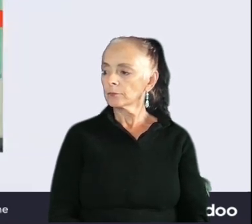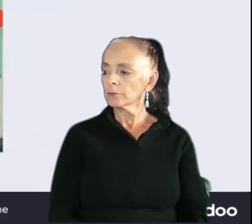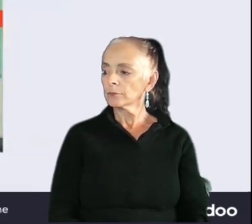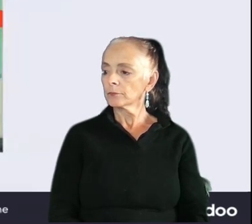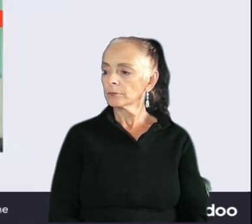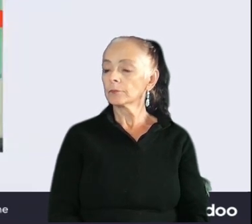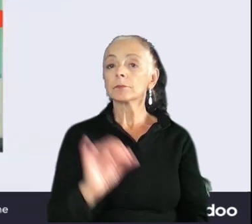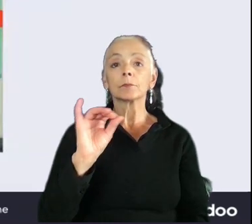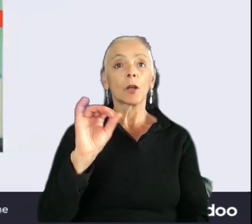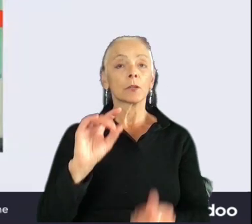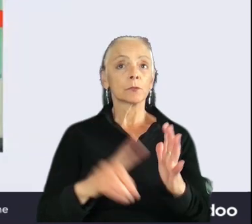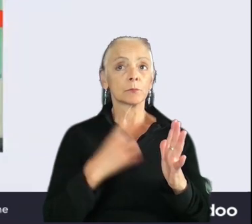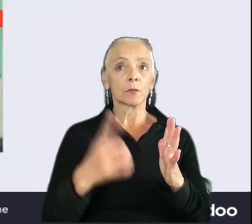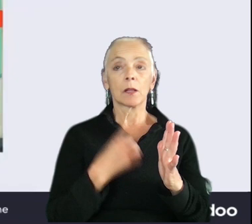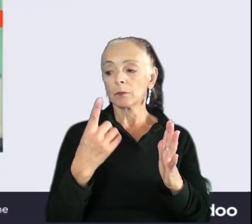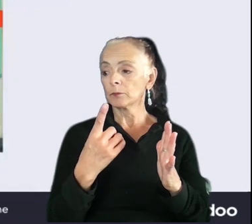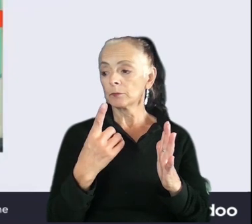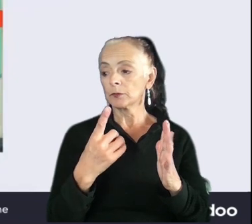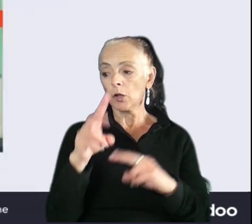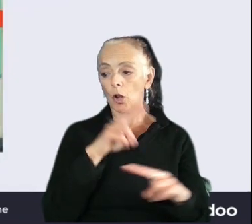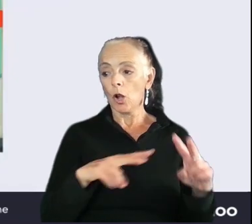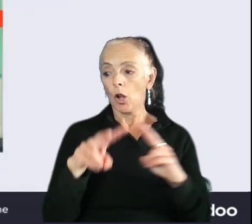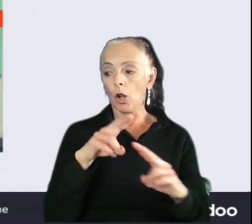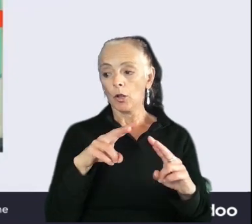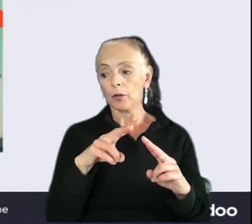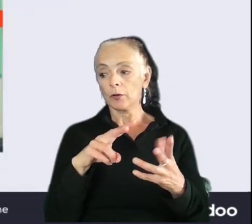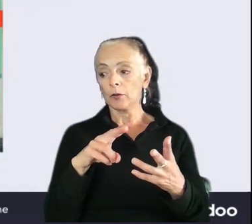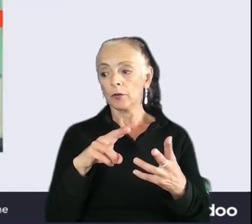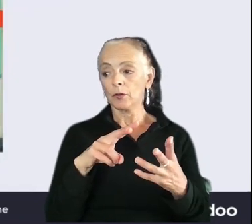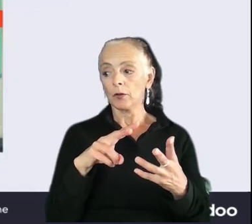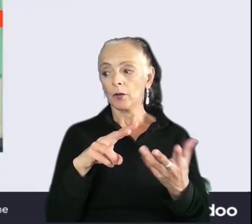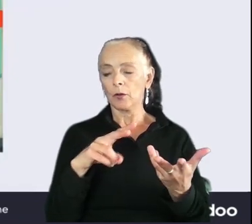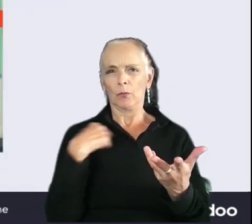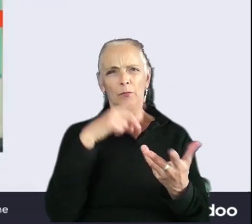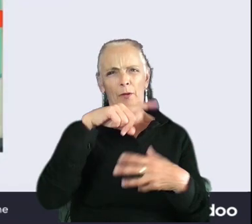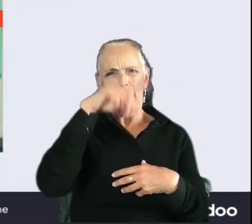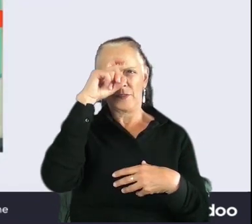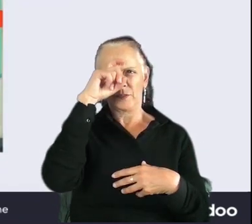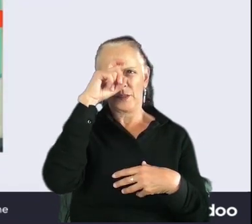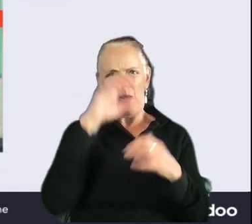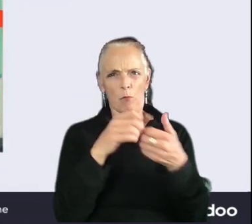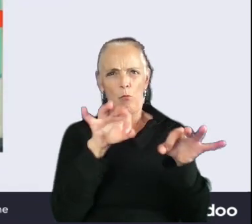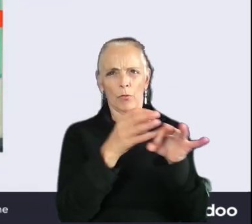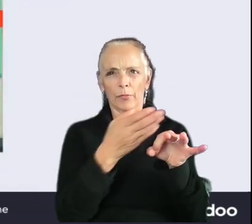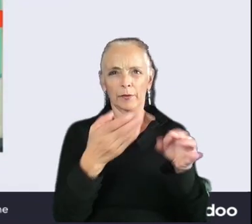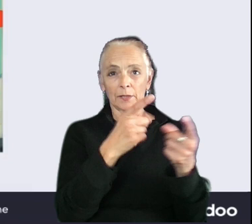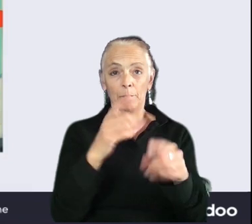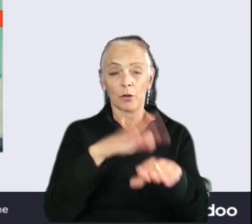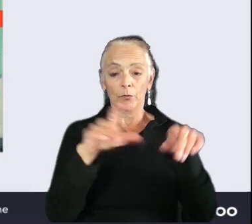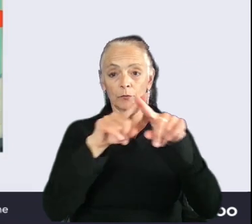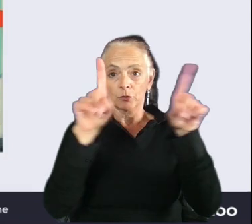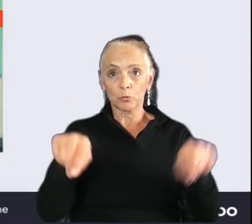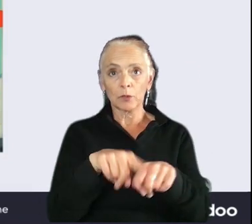And also sometimes, looking at the footage, we were really baffled at how important things were going on the screen,